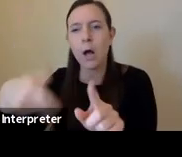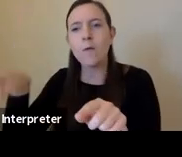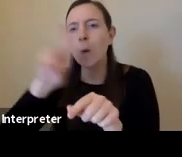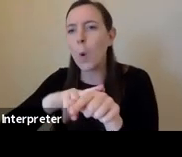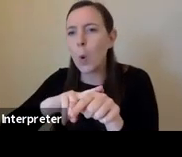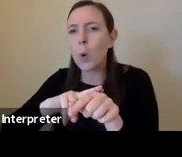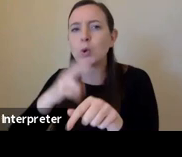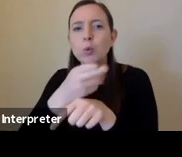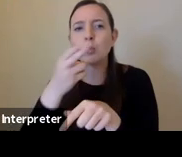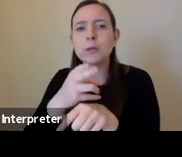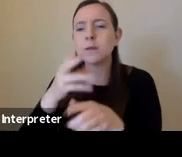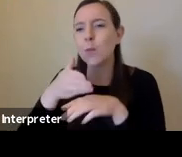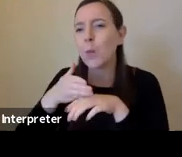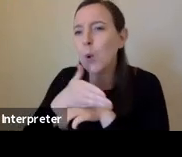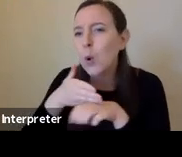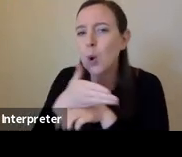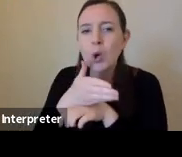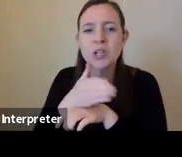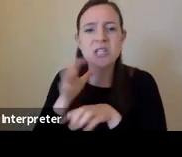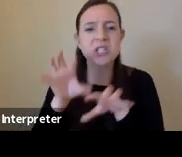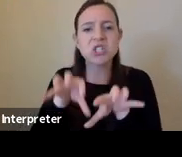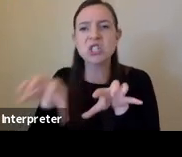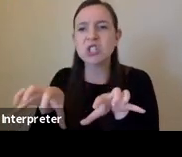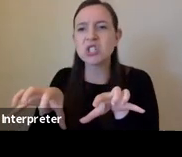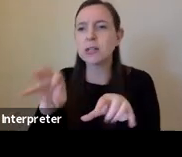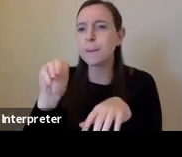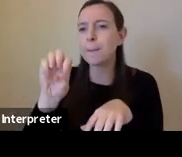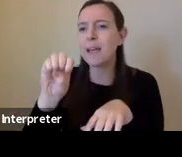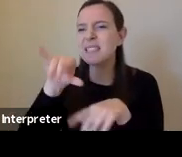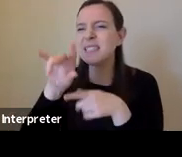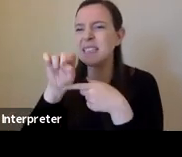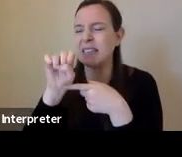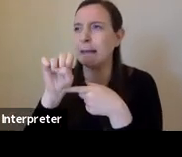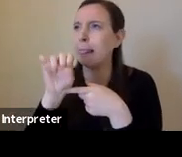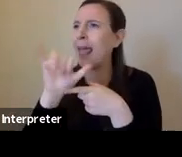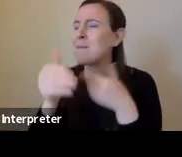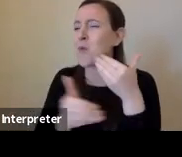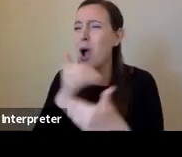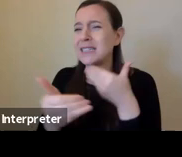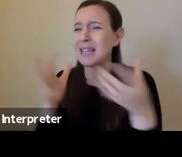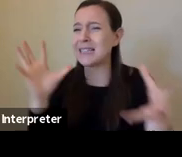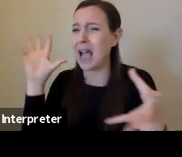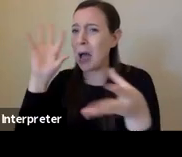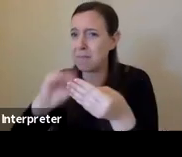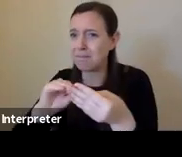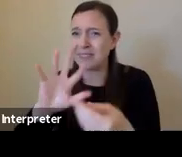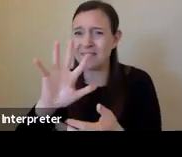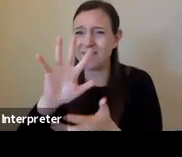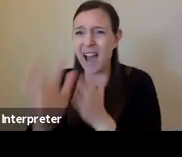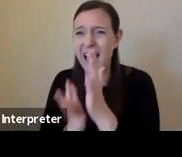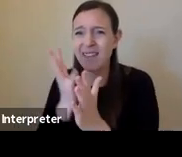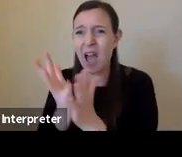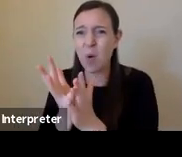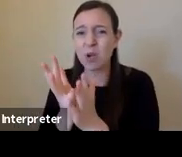mesquite. And yeah, that process takes, oof, goodness, probably about 5 hours usually to cook all